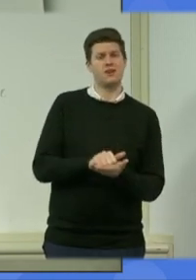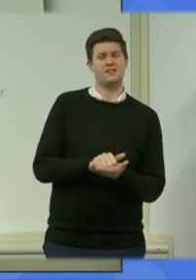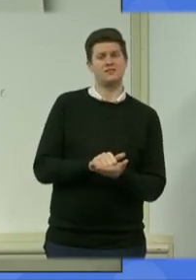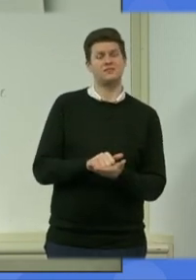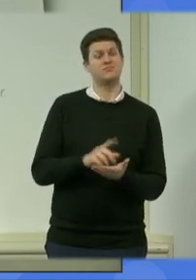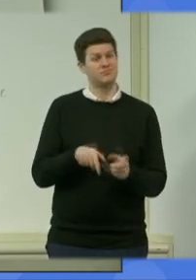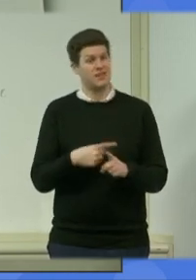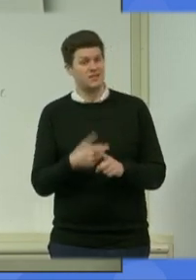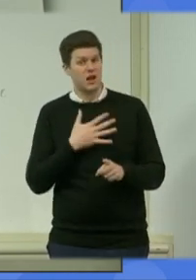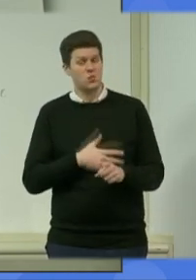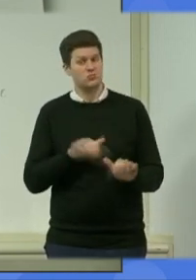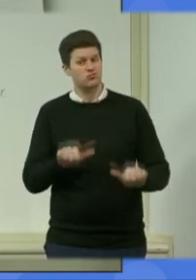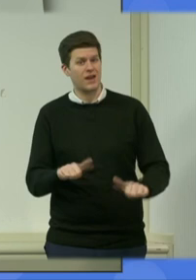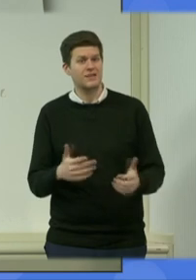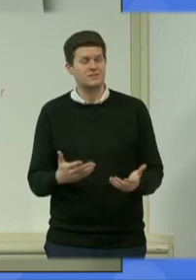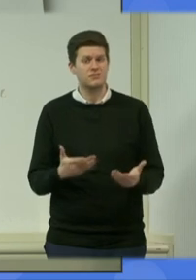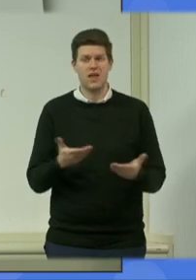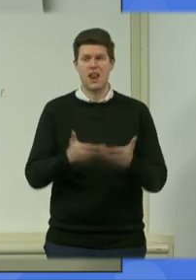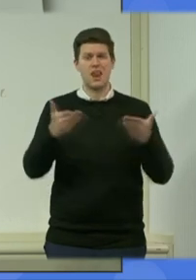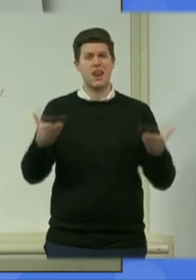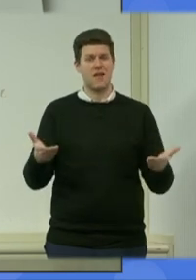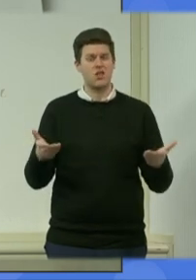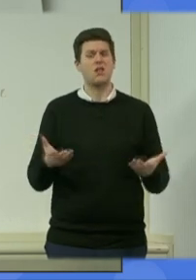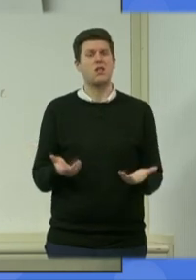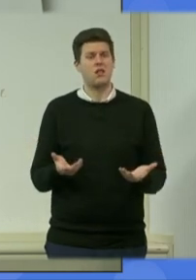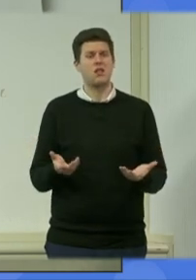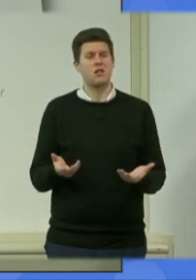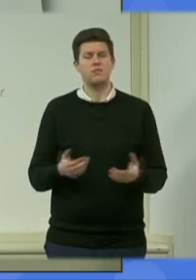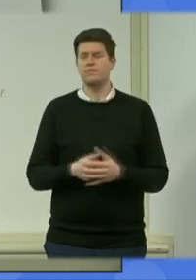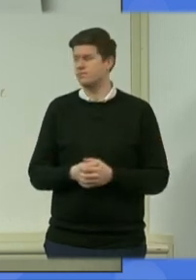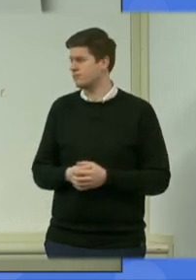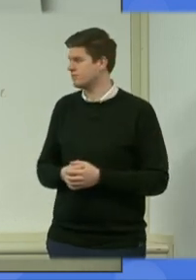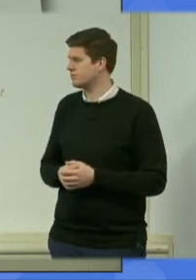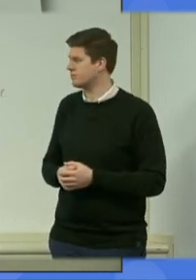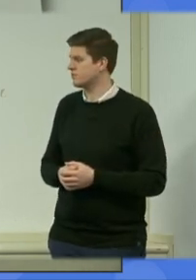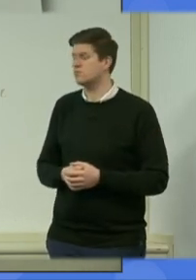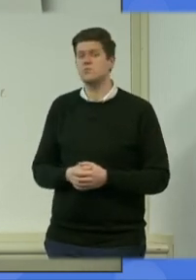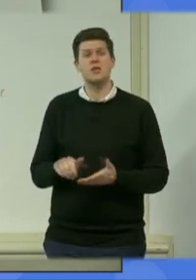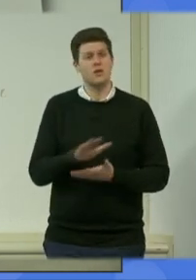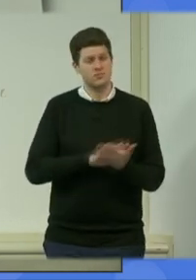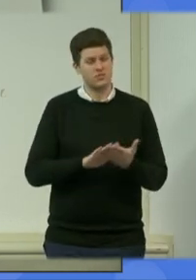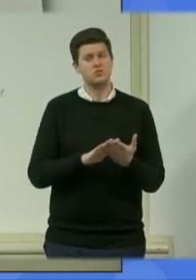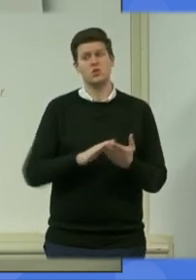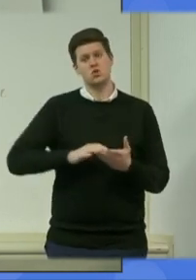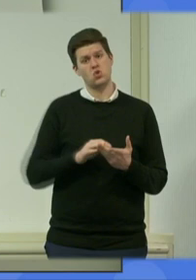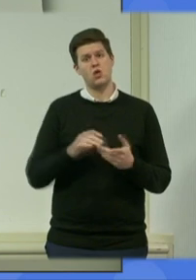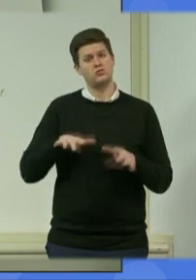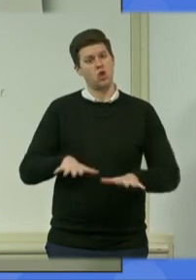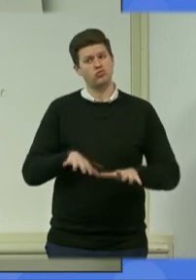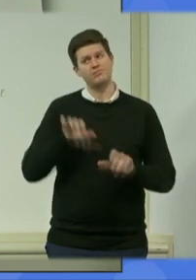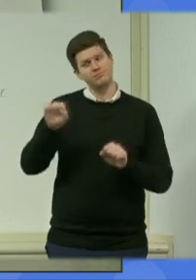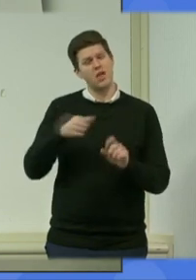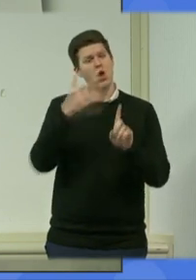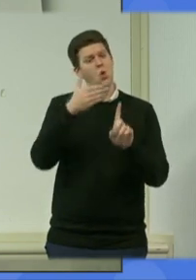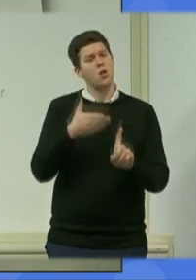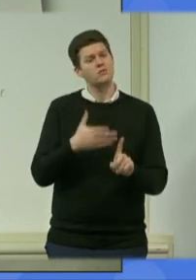tax and the different kinds of tax. So you're reflecting the values you want for Scotland, but also taking into account the sort of knock-on